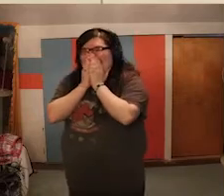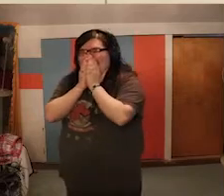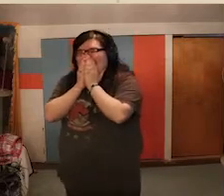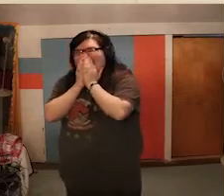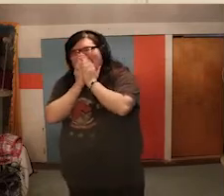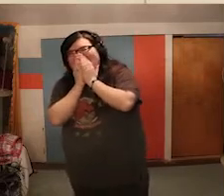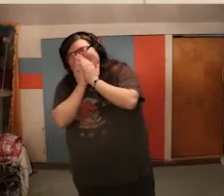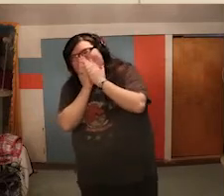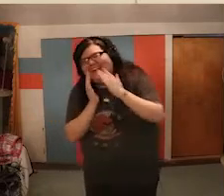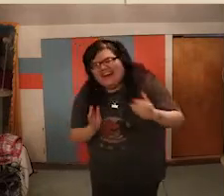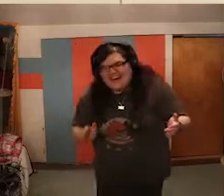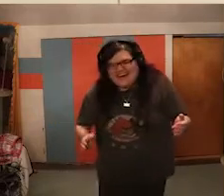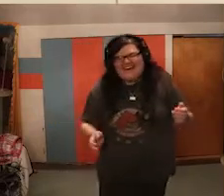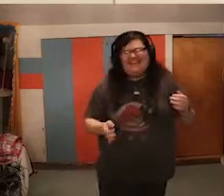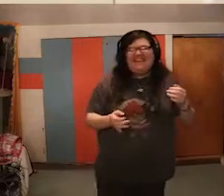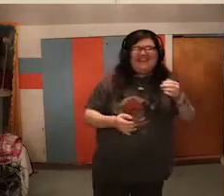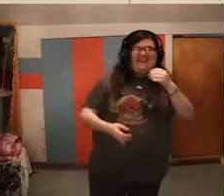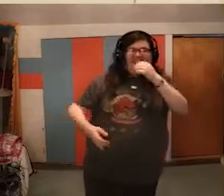Breathtaking.